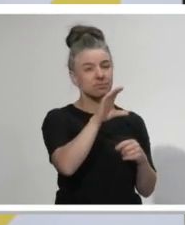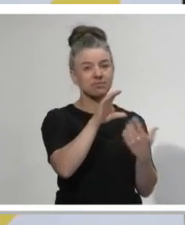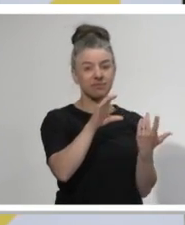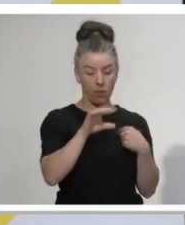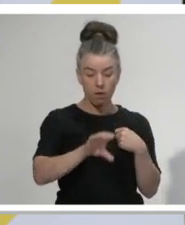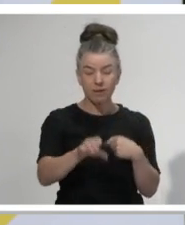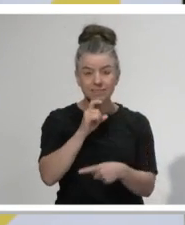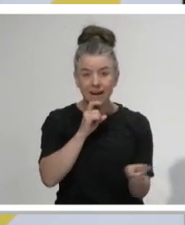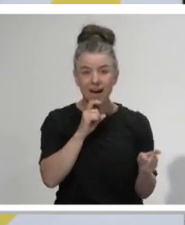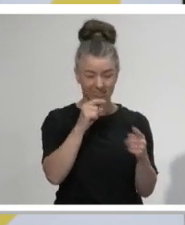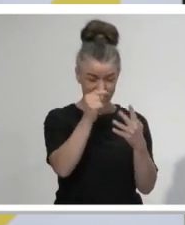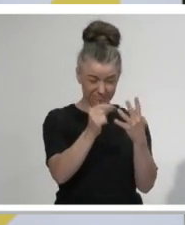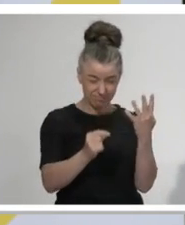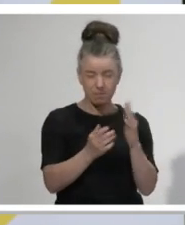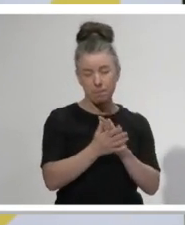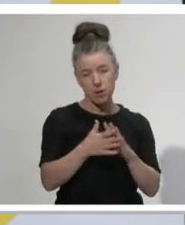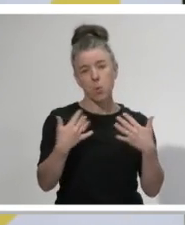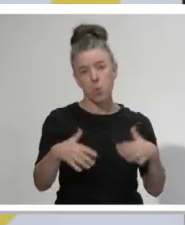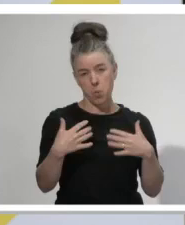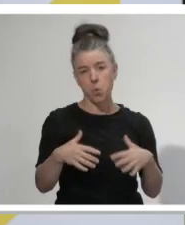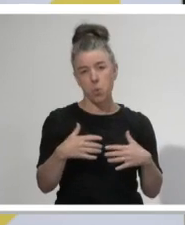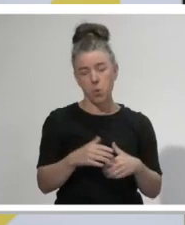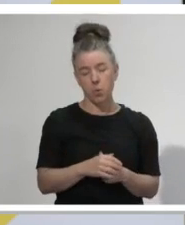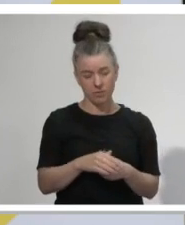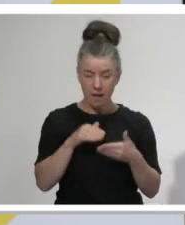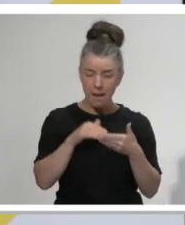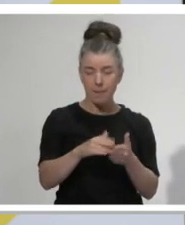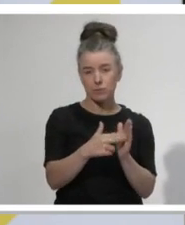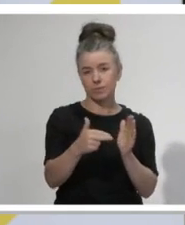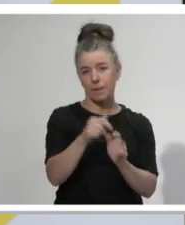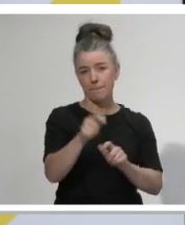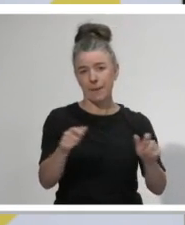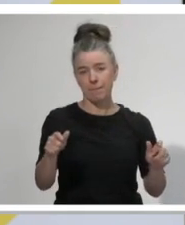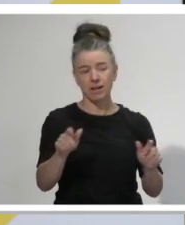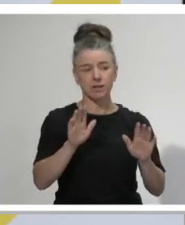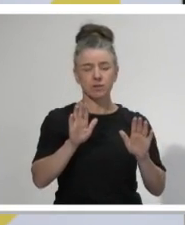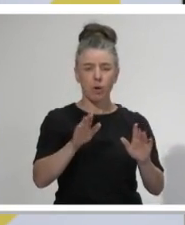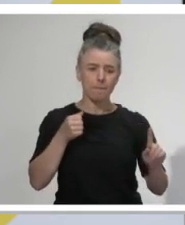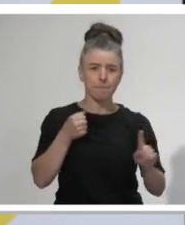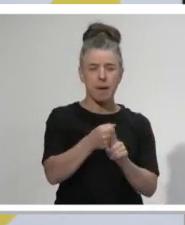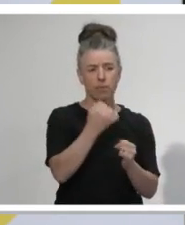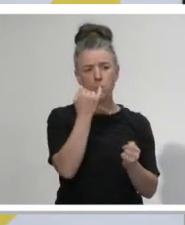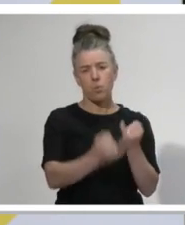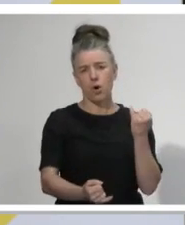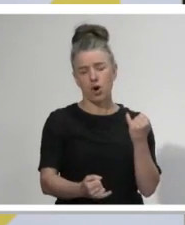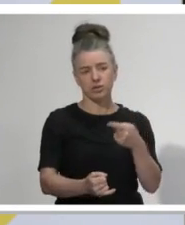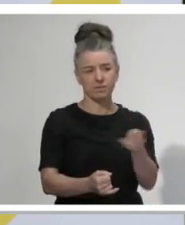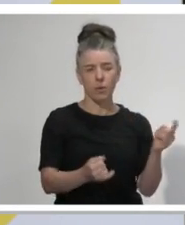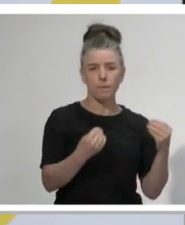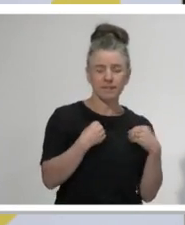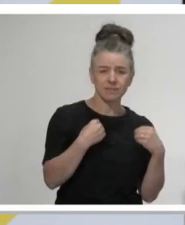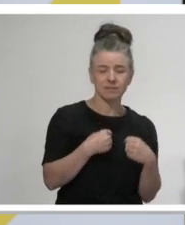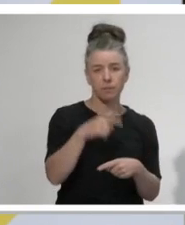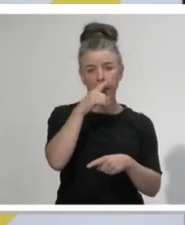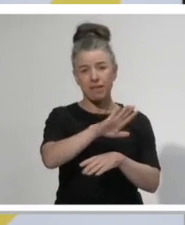business loan scheme, we have a significant package to cushion the blow of COVID-19 for businesses, to protect jobs, and